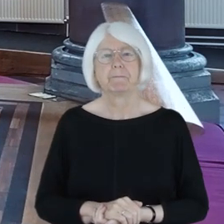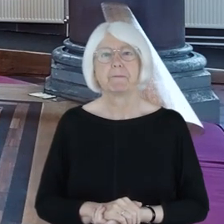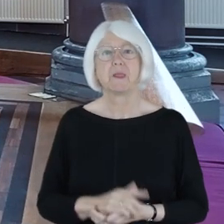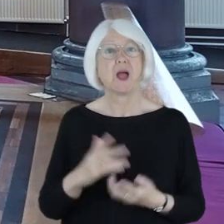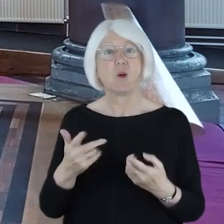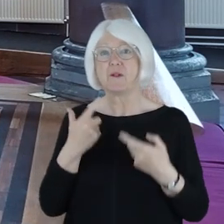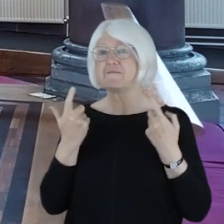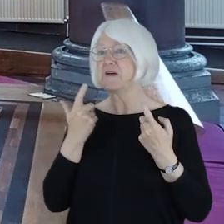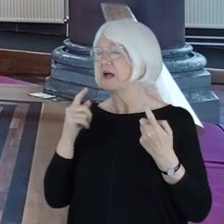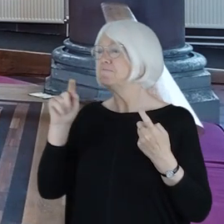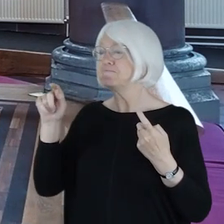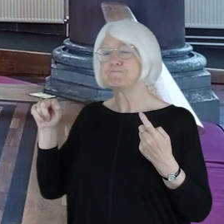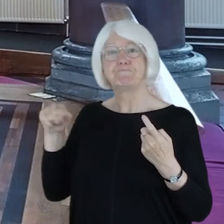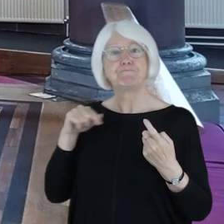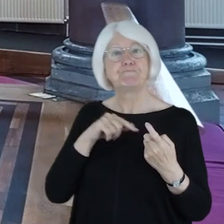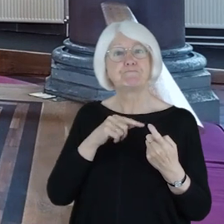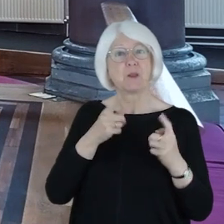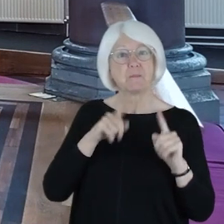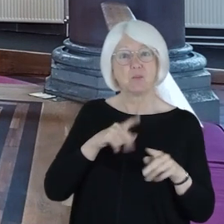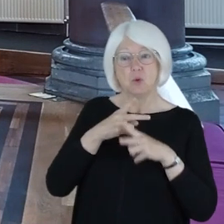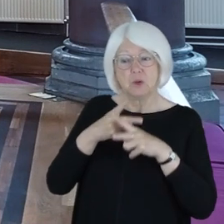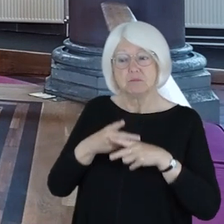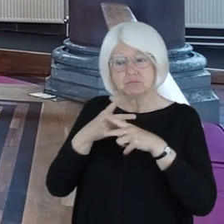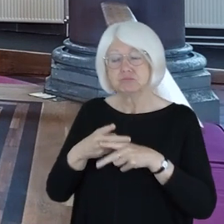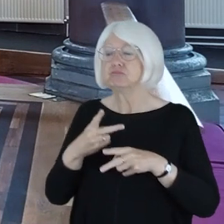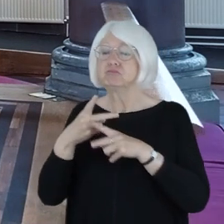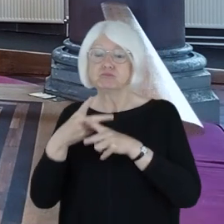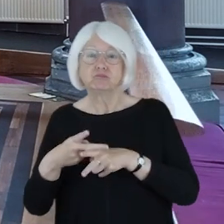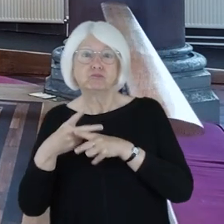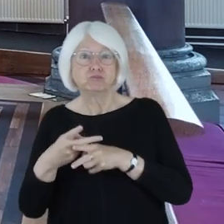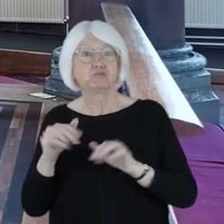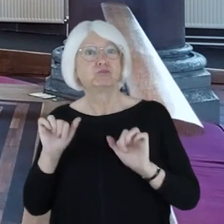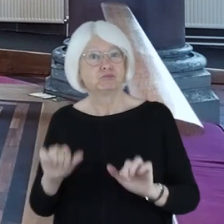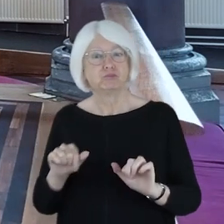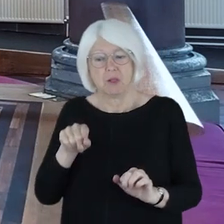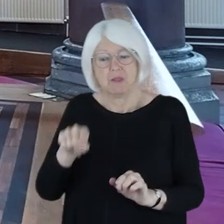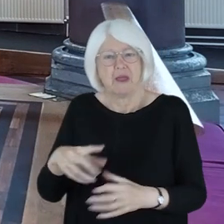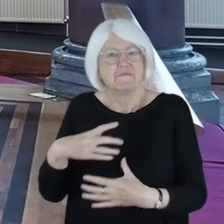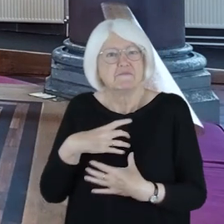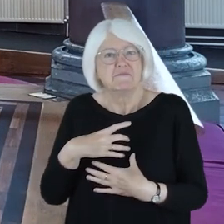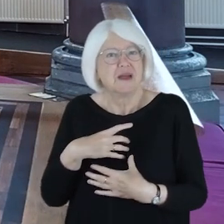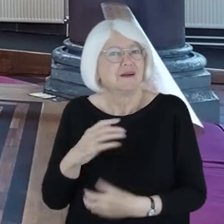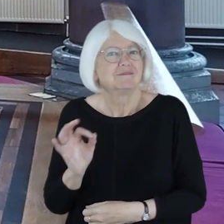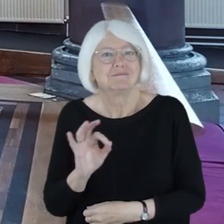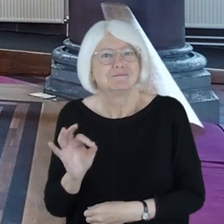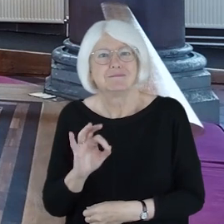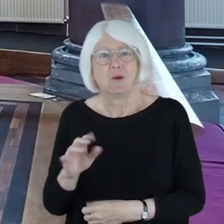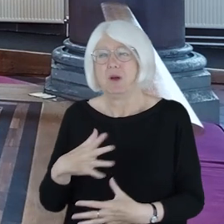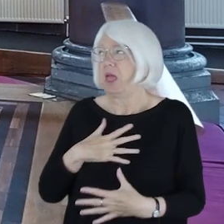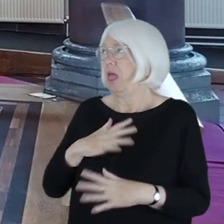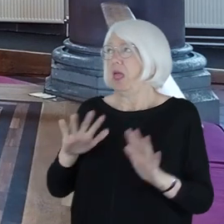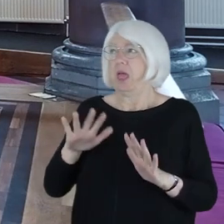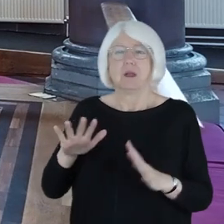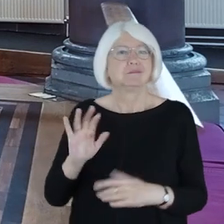up shepherds over them who will shepherd them, and they shall not fear any longer or be